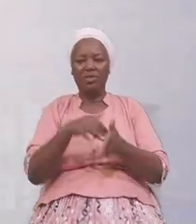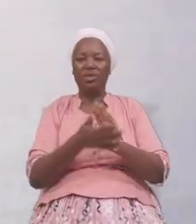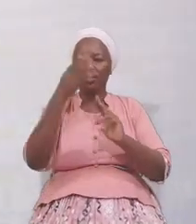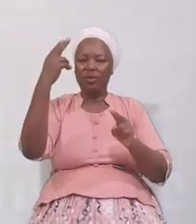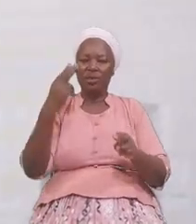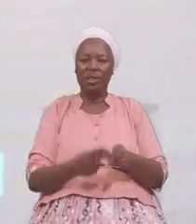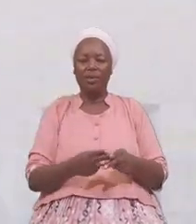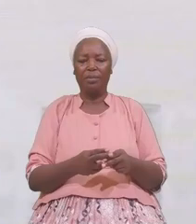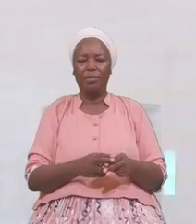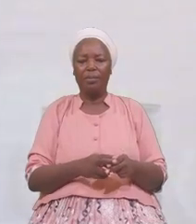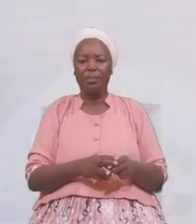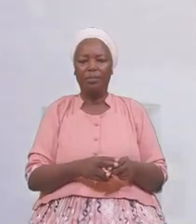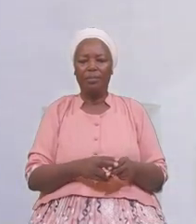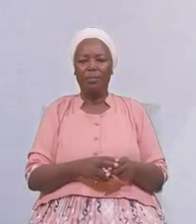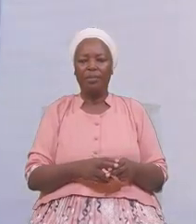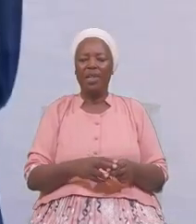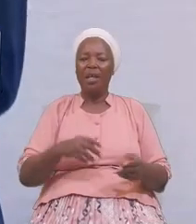Jesus' name.